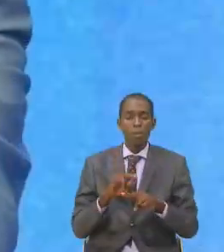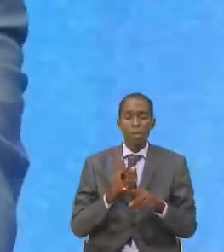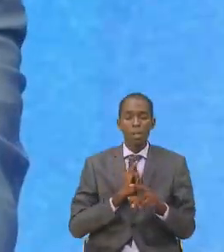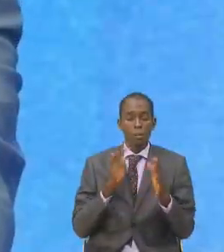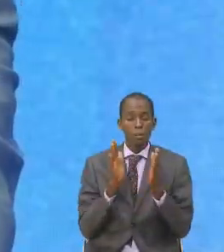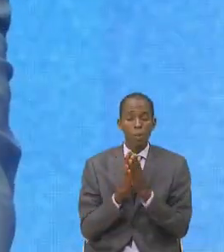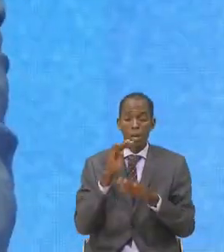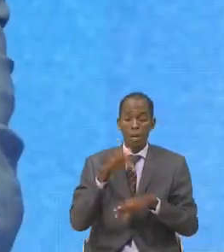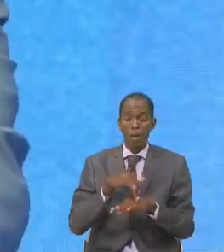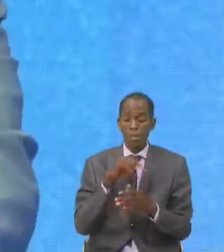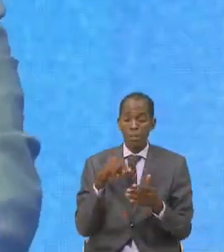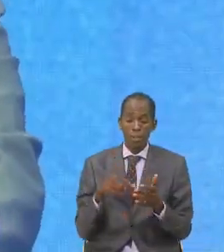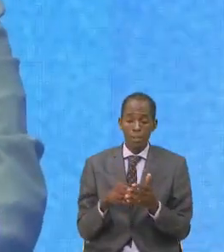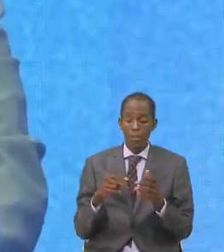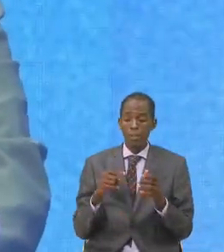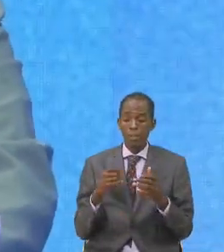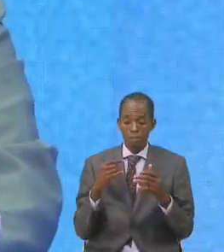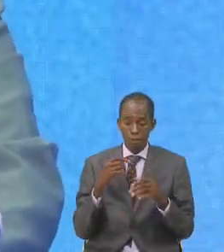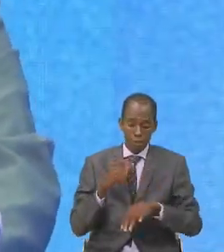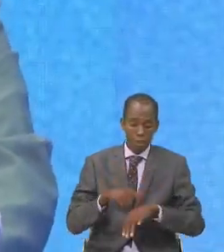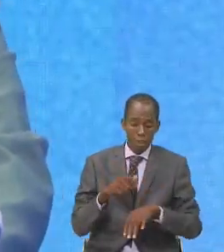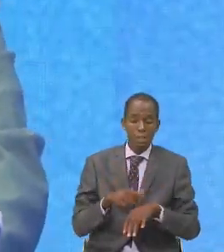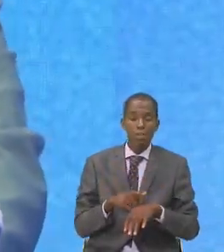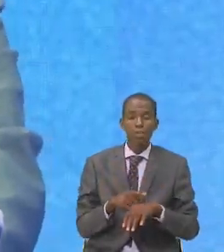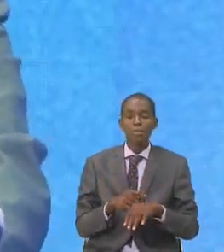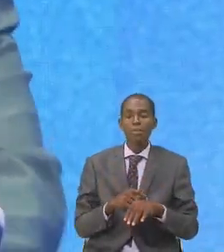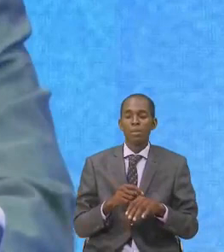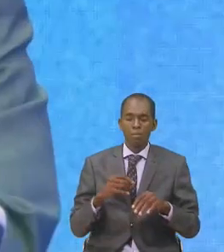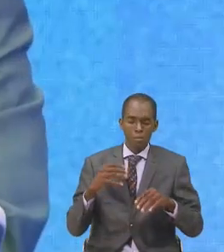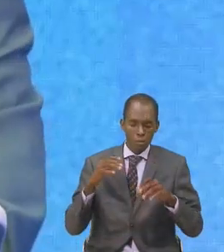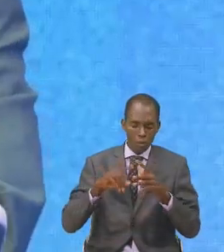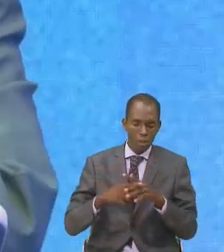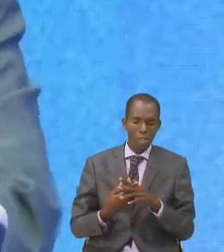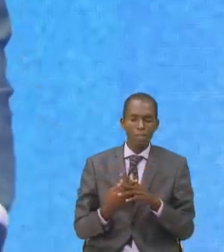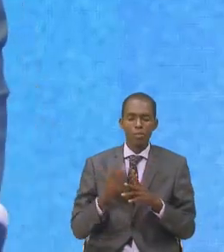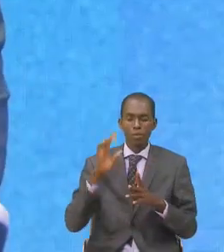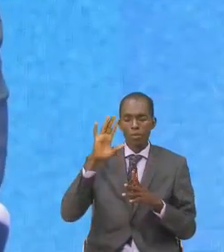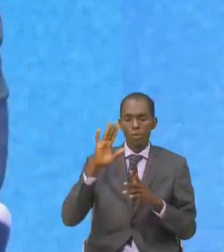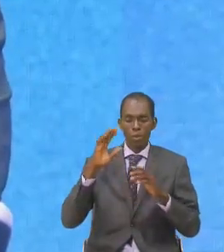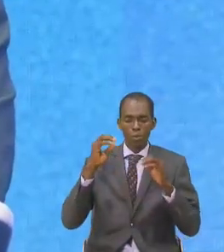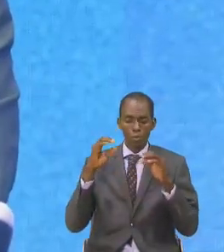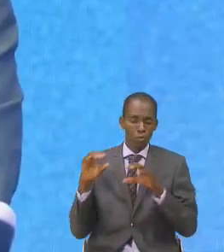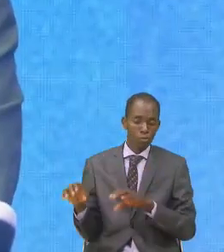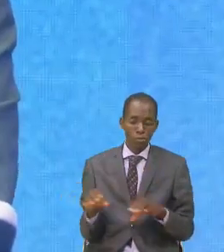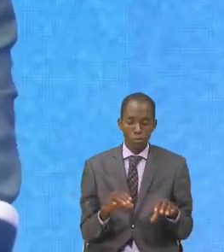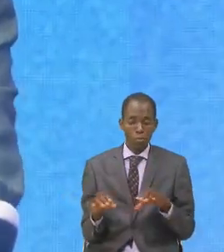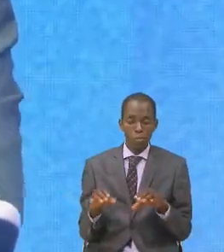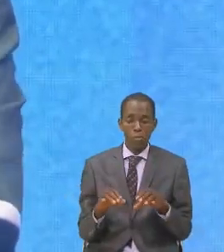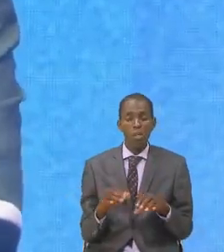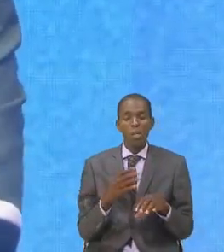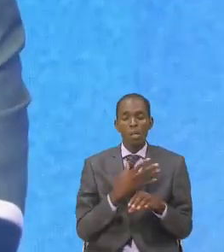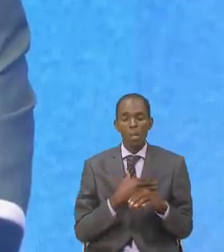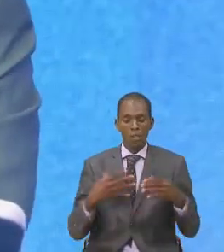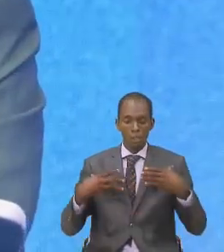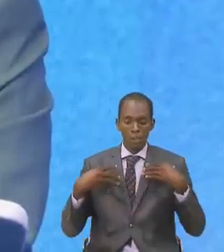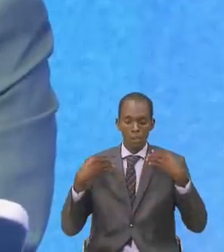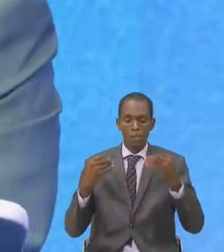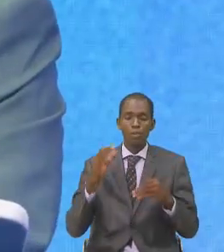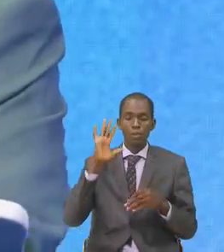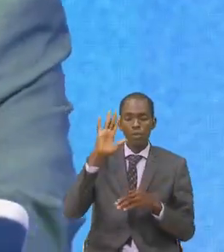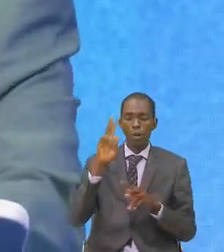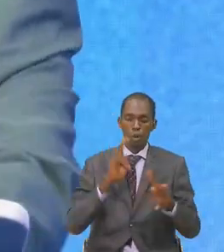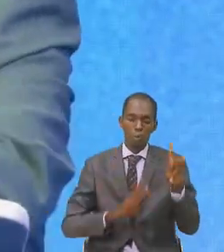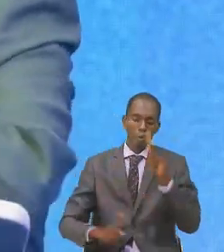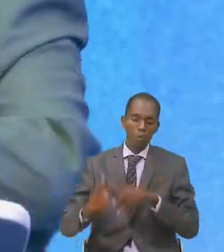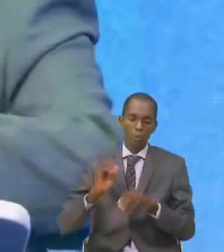in all nations. I pray, Lord, at this very time now, get into action, supernatural